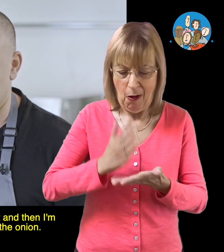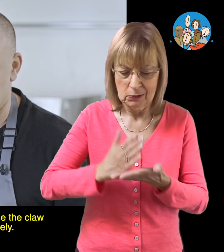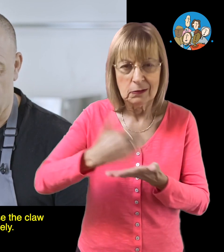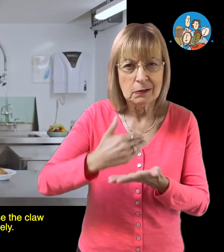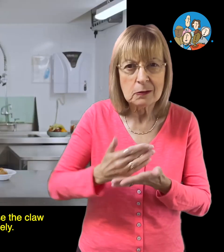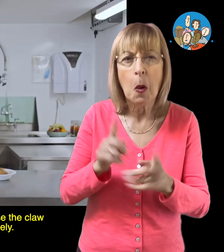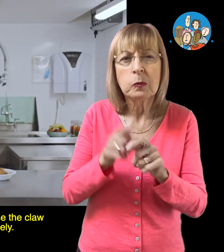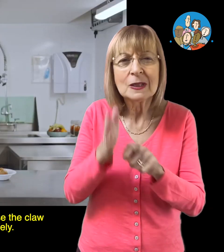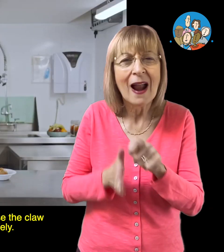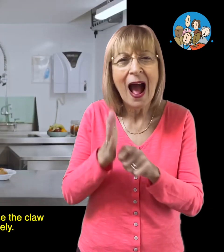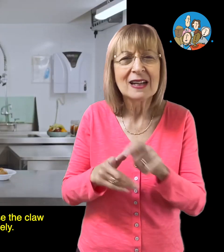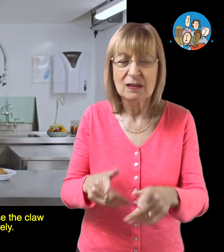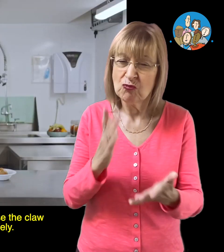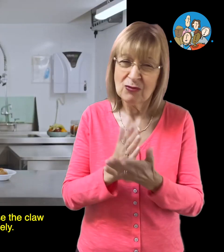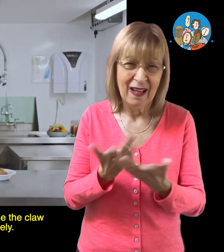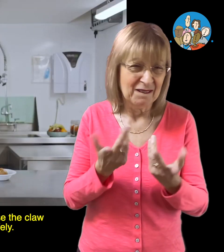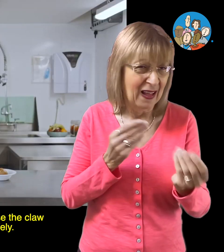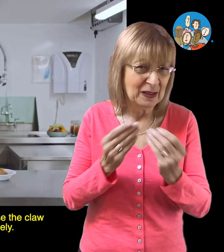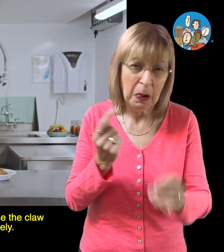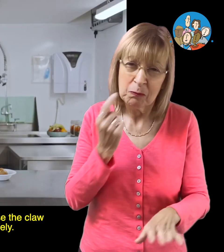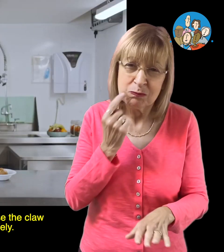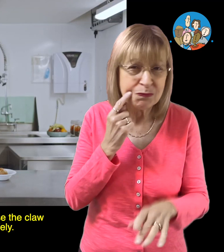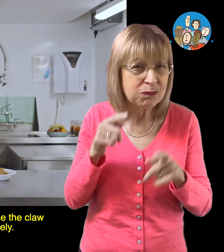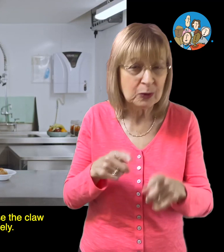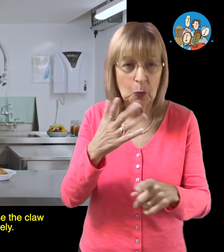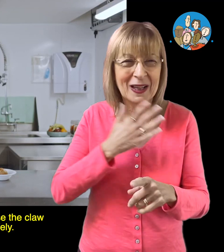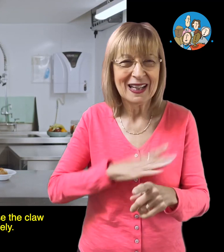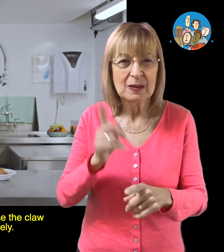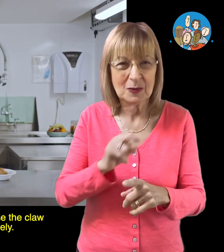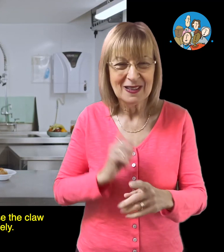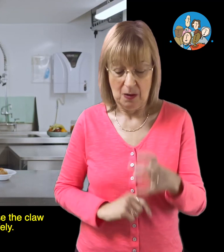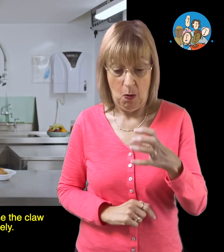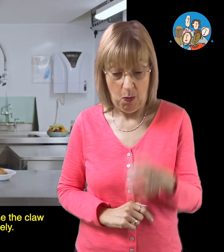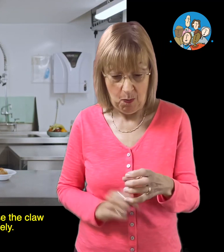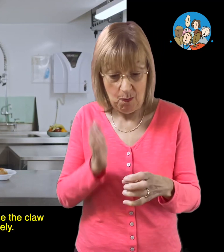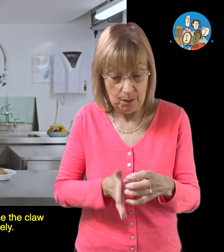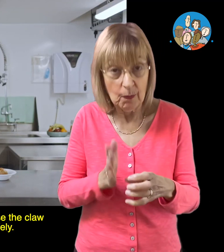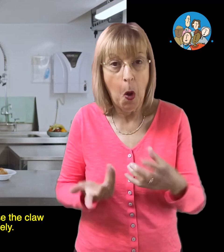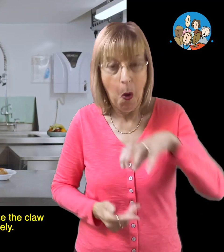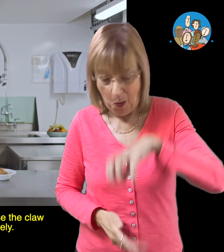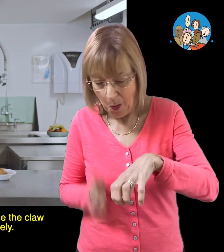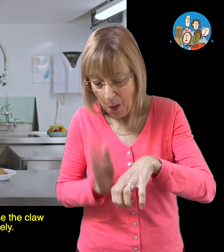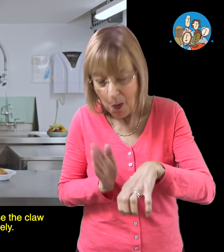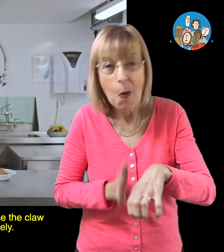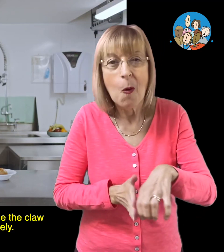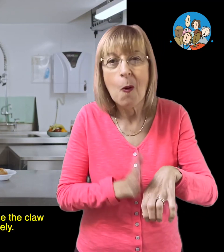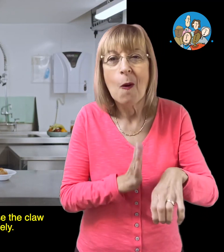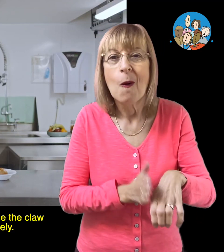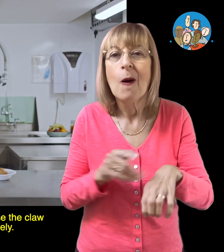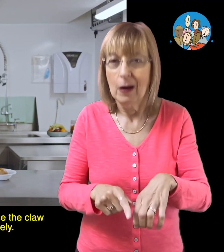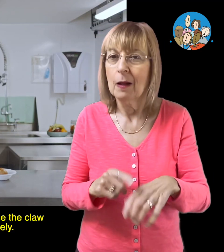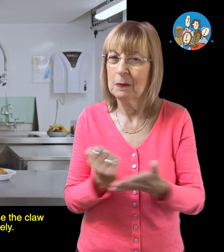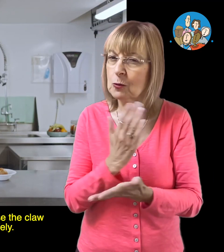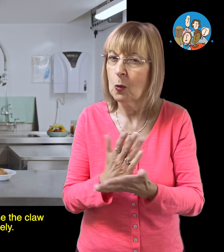onion. It's a really versatile method. We're going to use the claw and the bridge hold